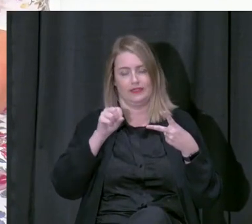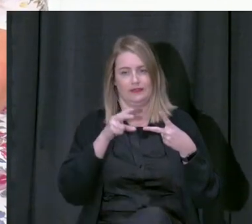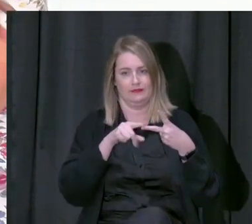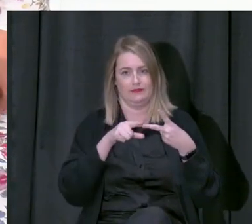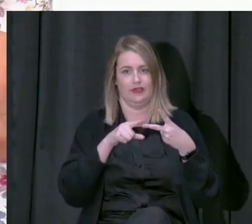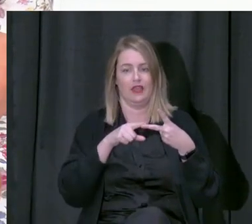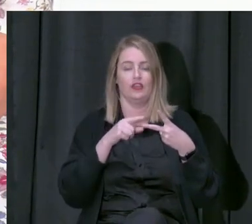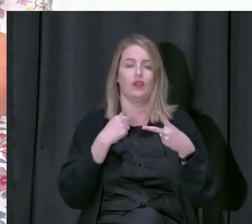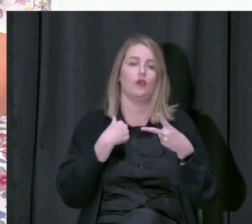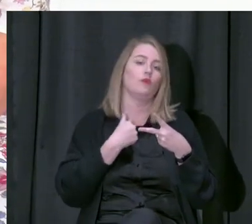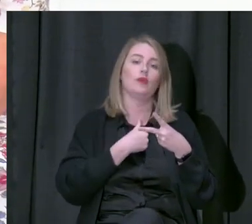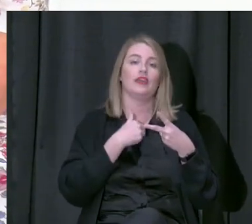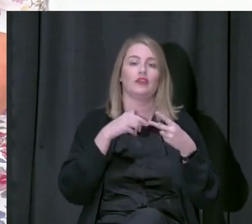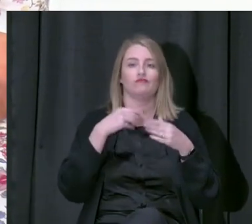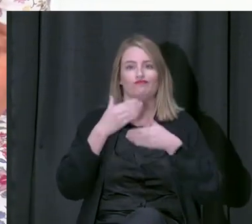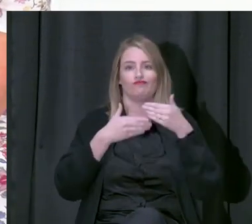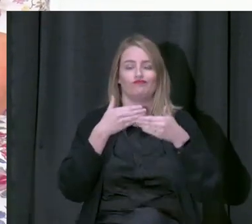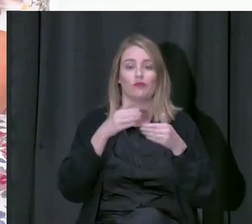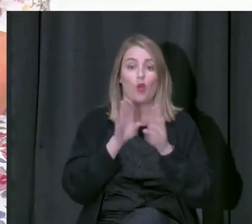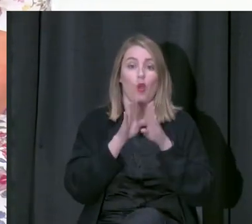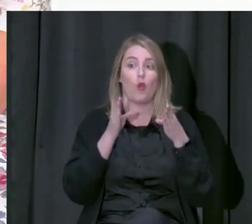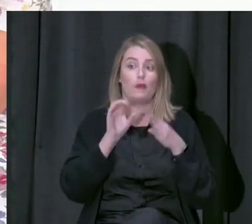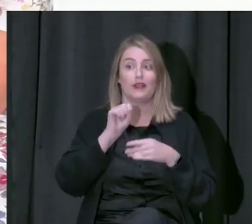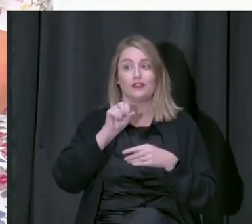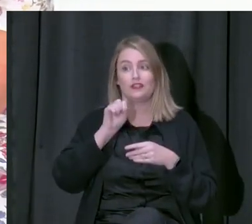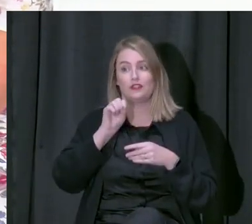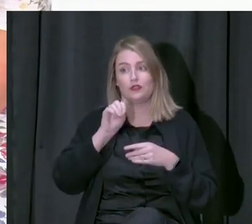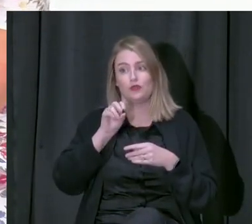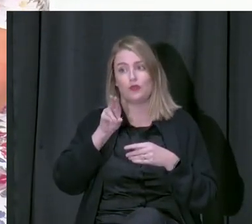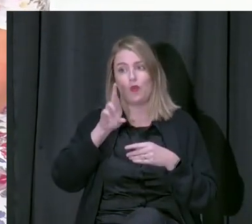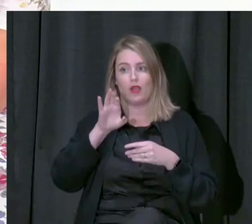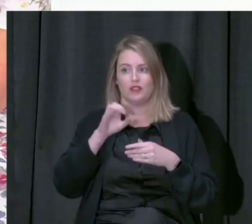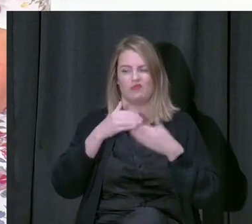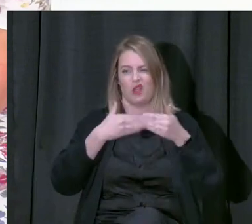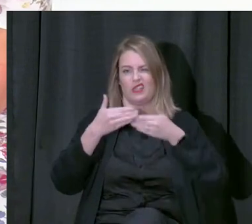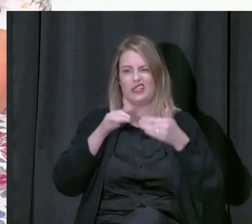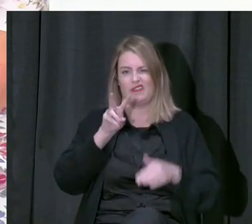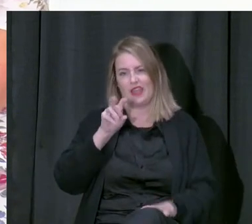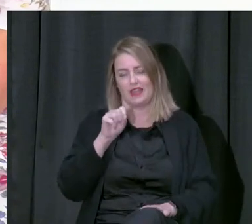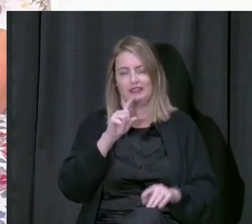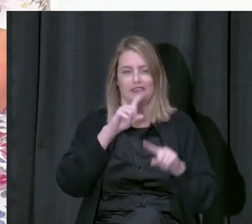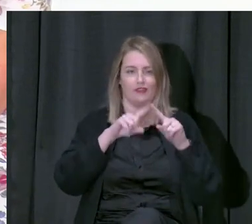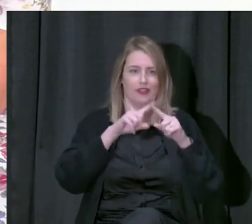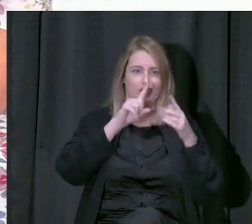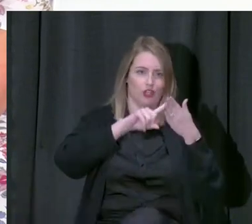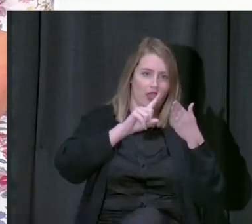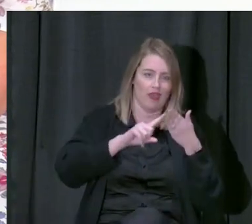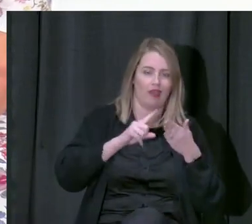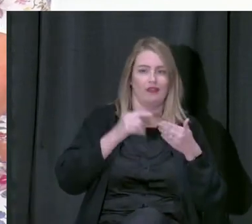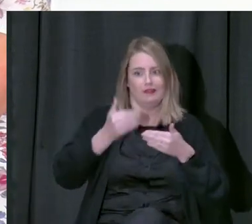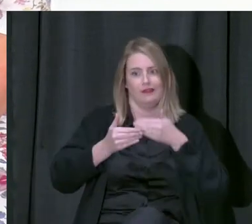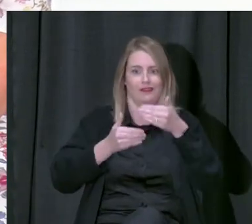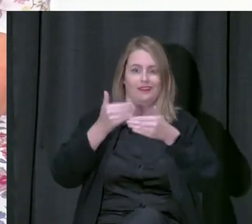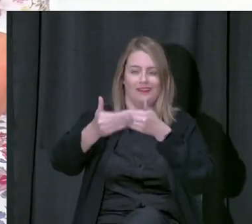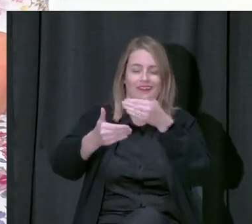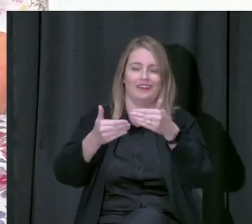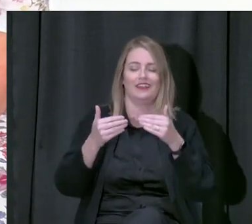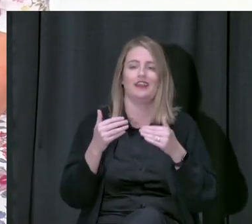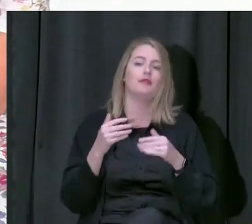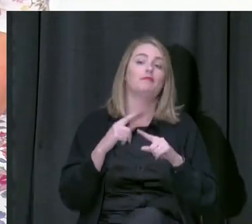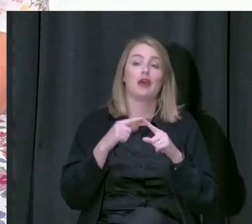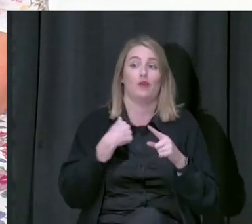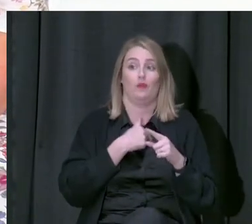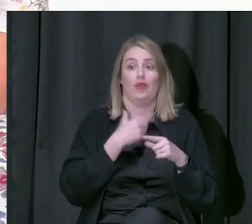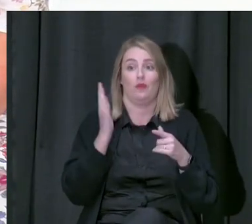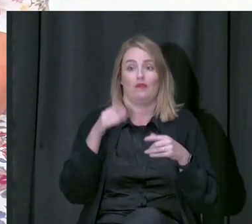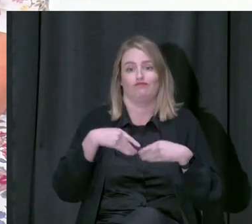through the internal open source process at CVS, just through all the checks and balances. But that's going to be something we put out